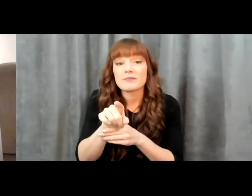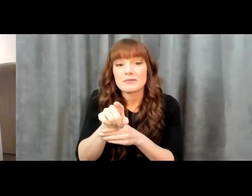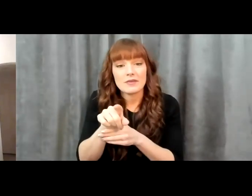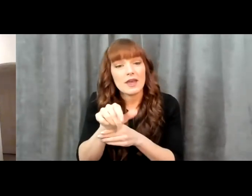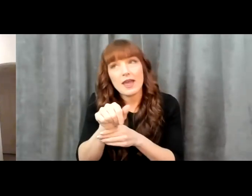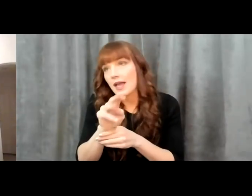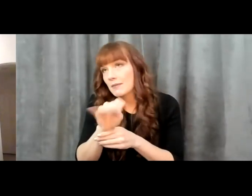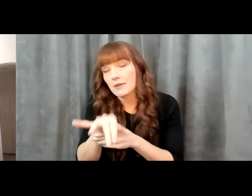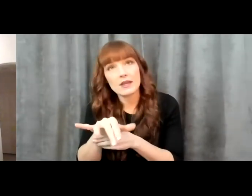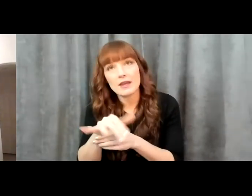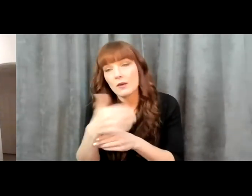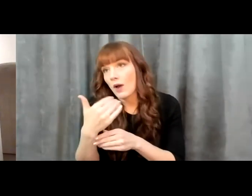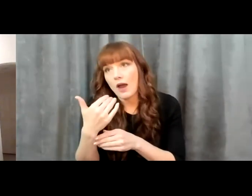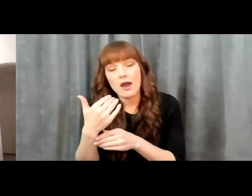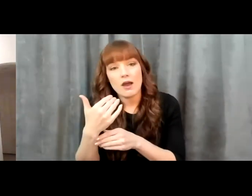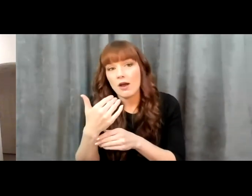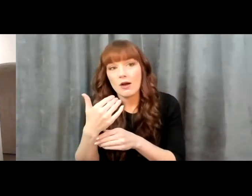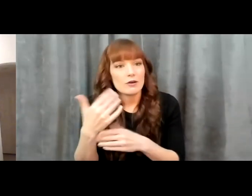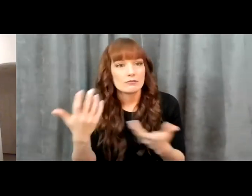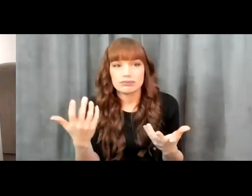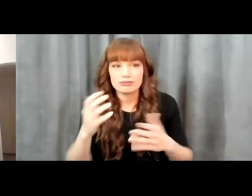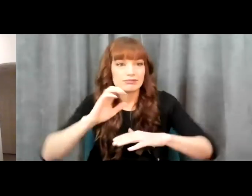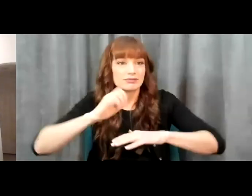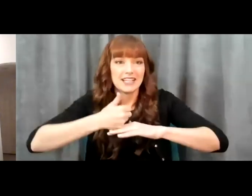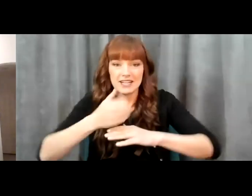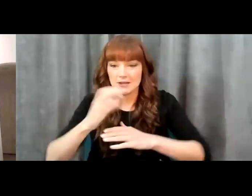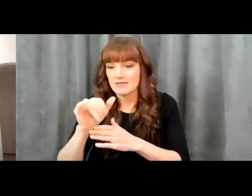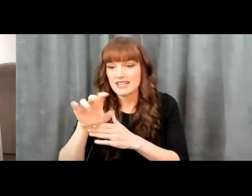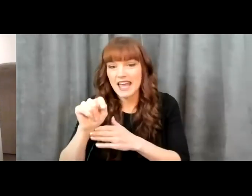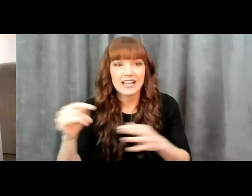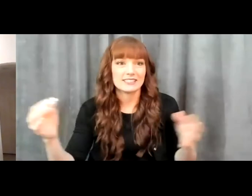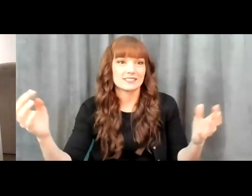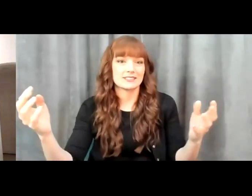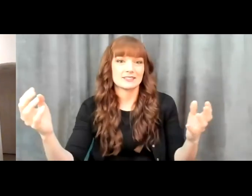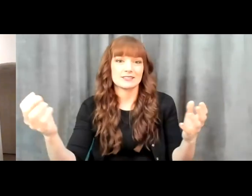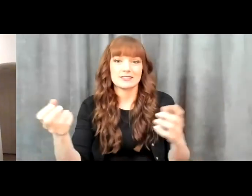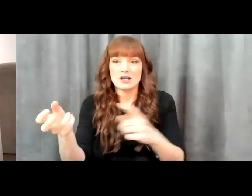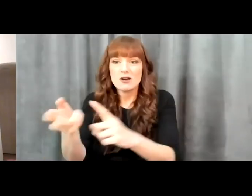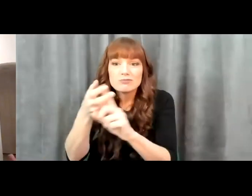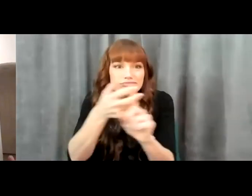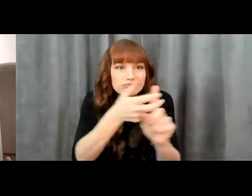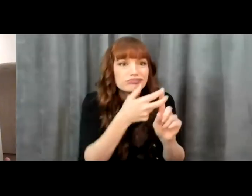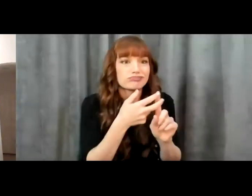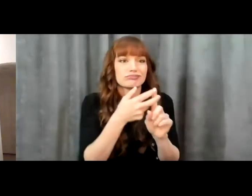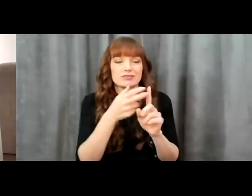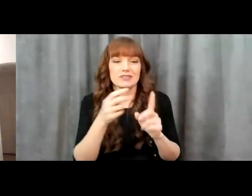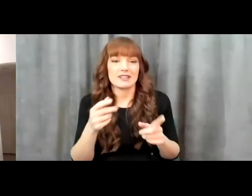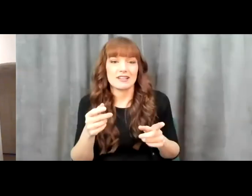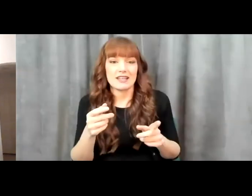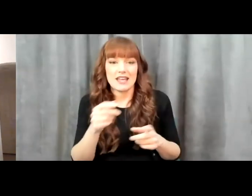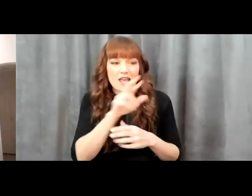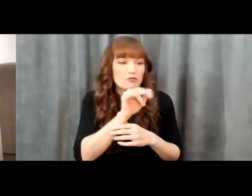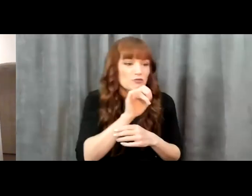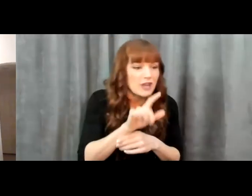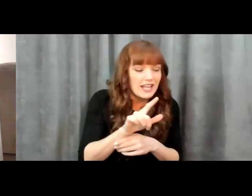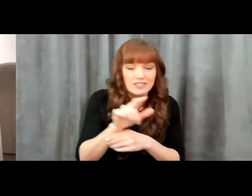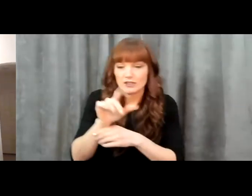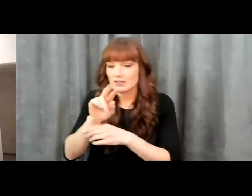Amy for assembling this cast, for bringing us together with Randall and